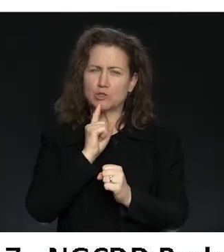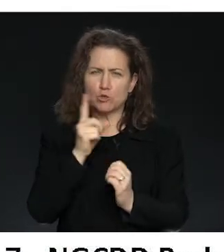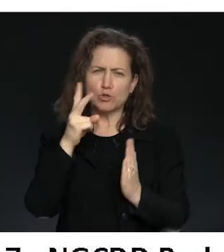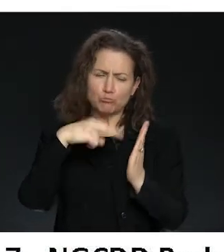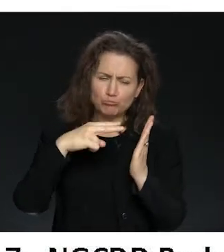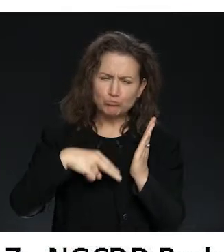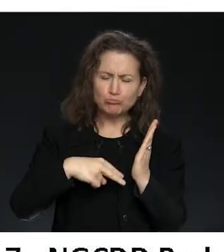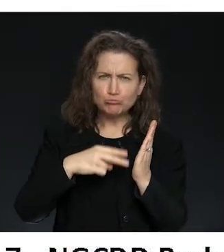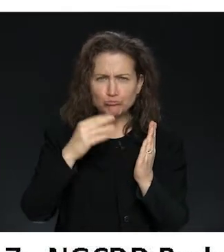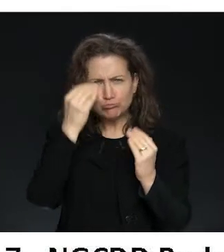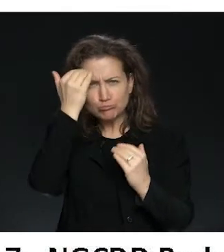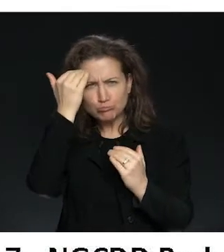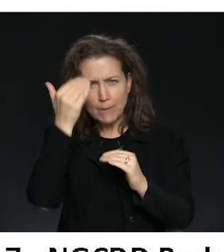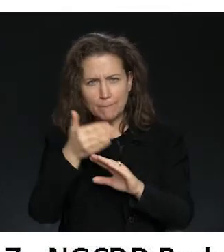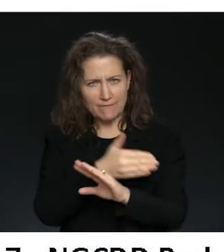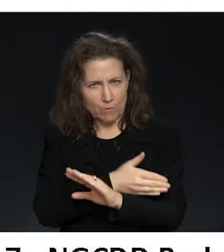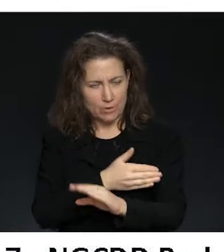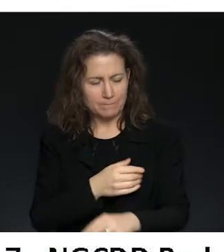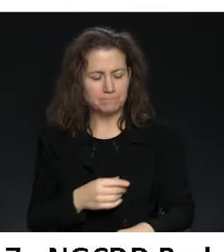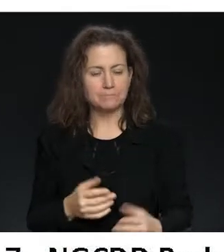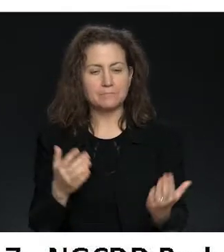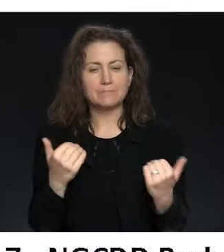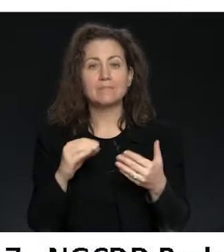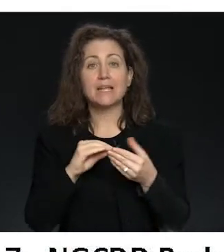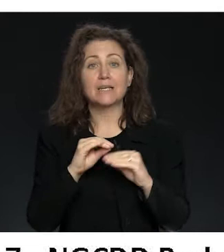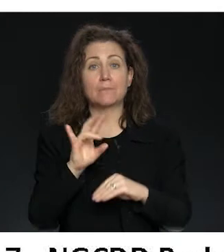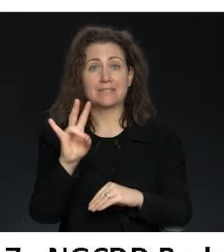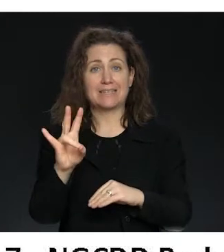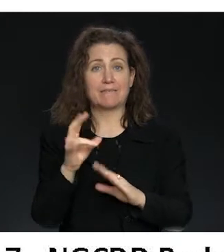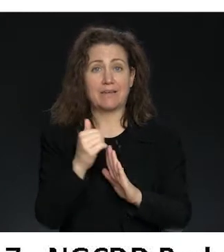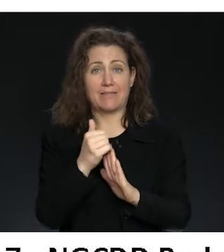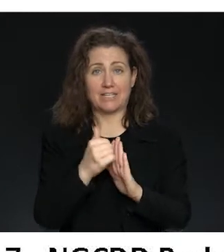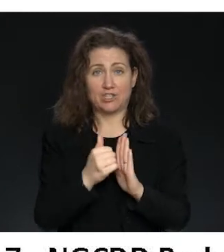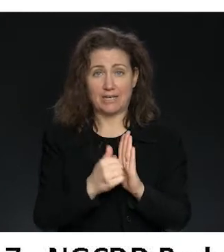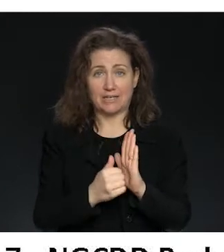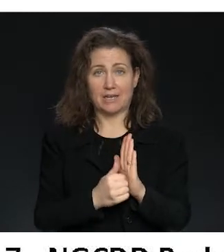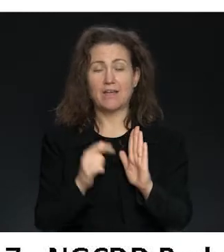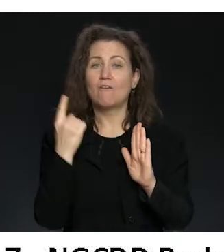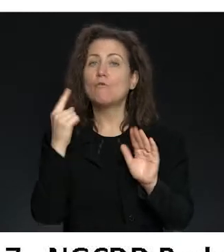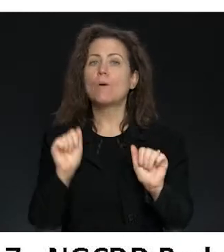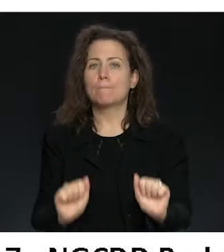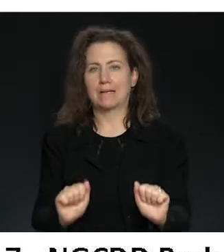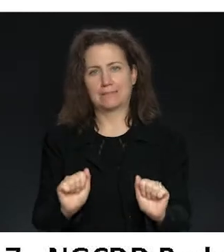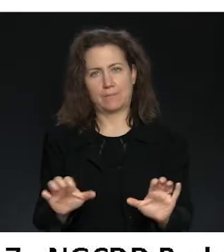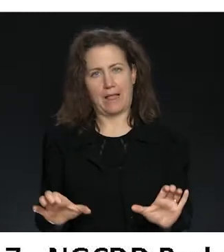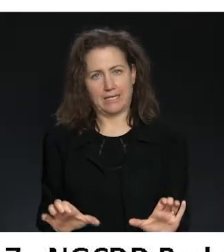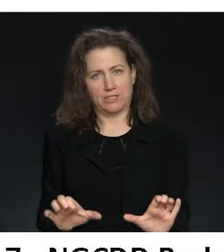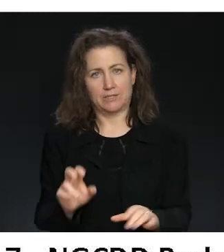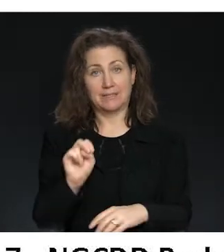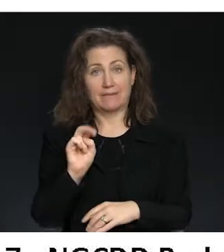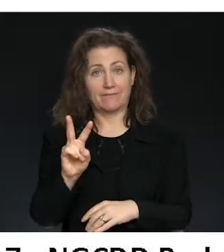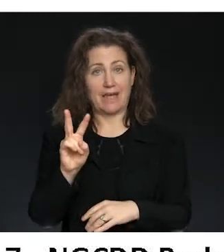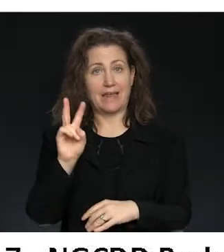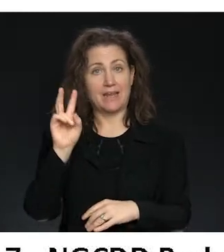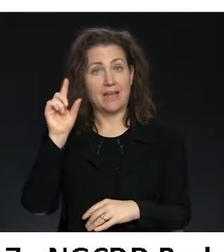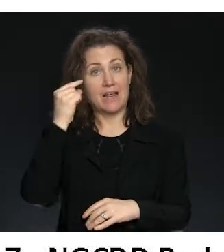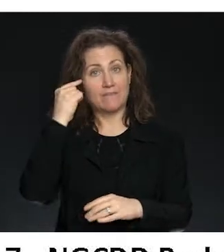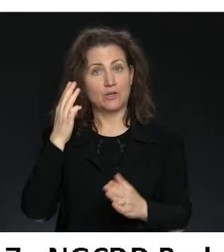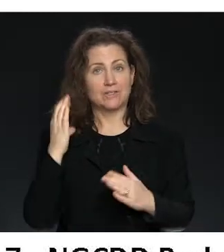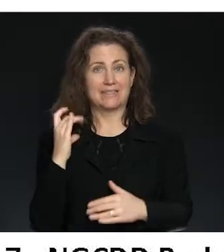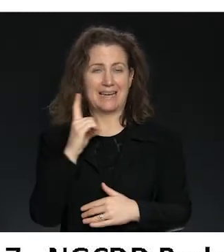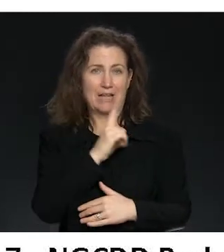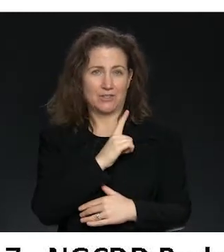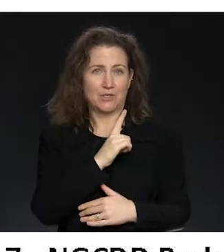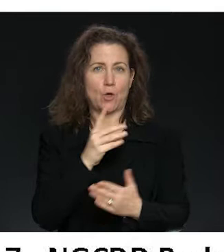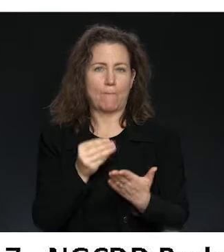on the agenda is for possible action. This is the Nevada Governor's Council on Developmental Disabilities Budget Committee